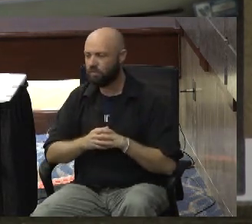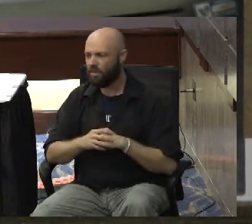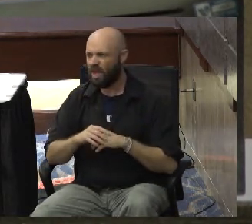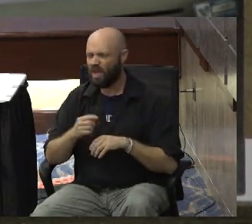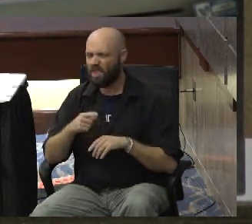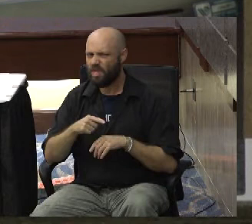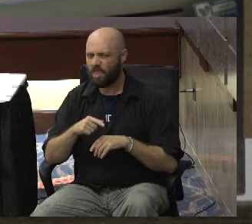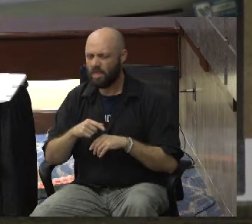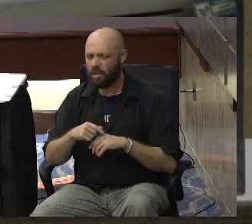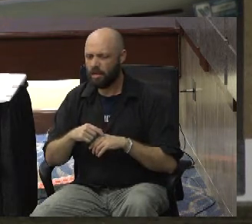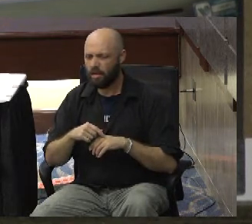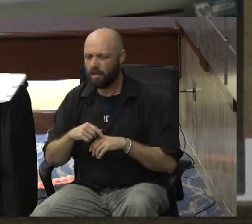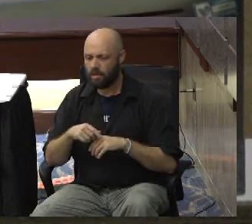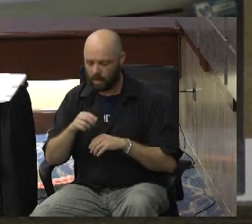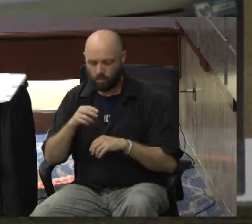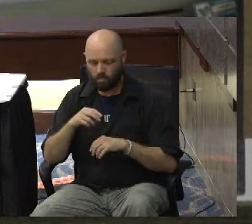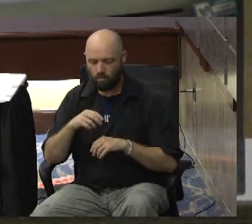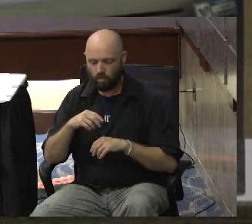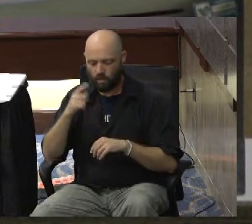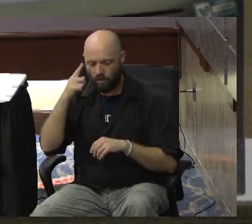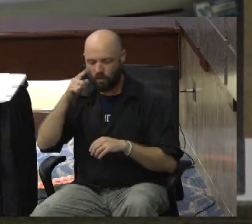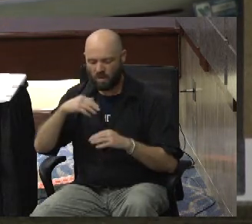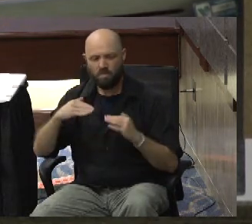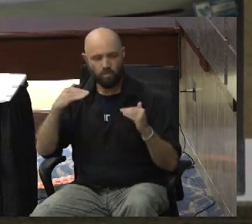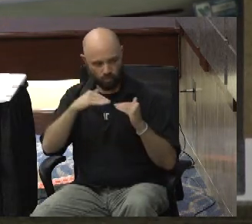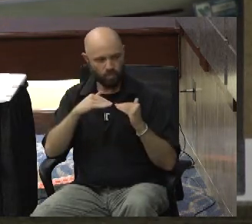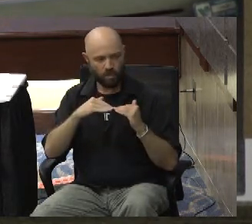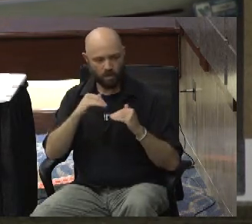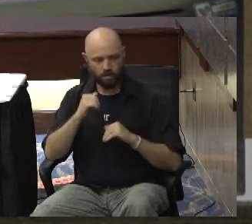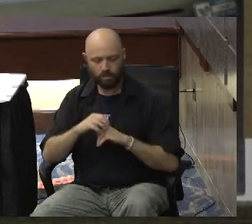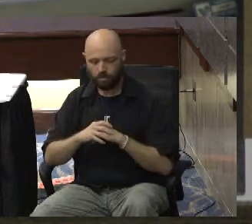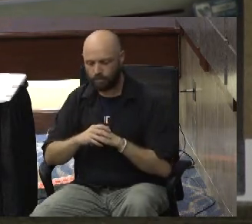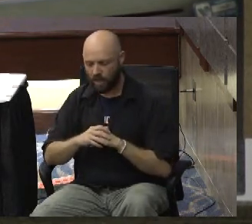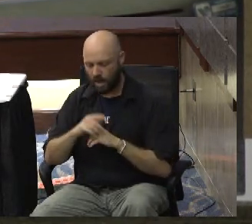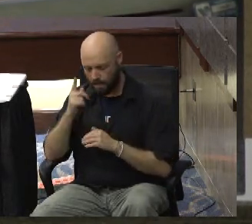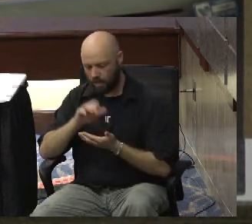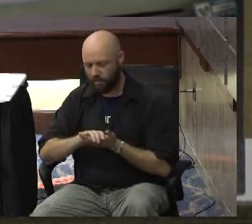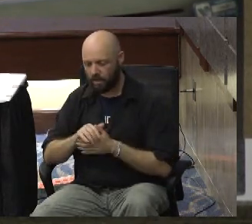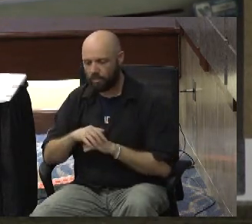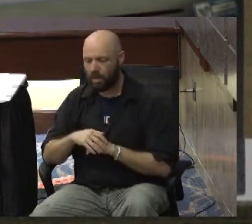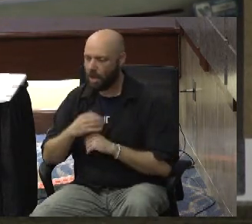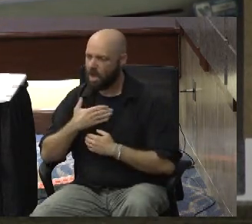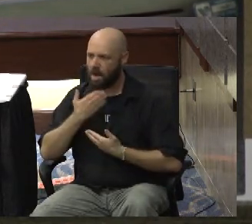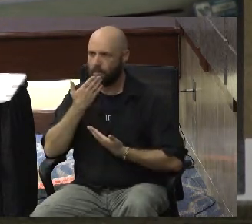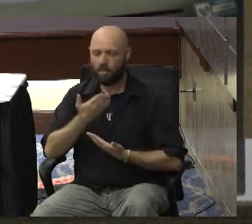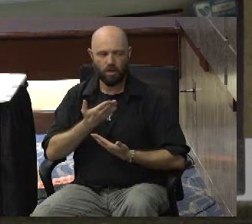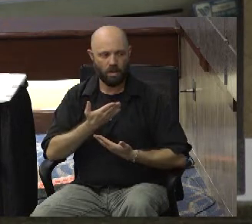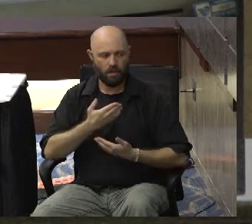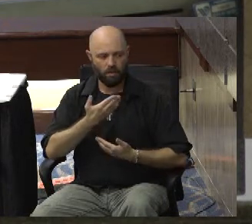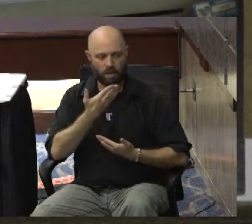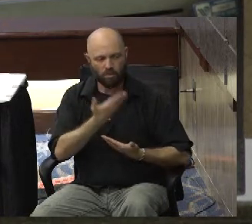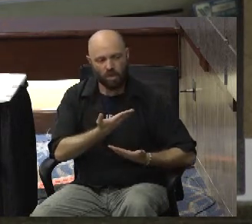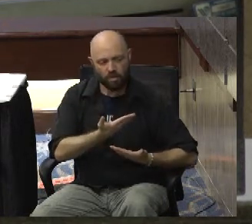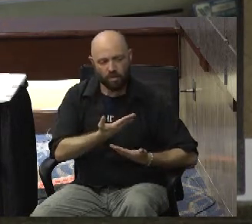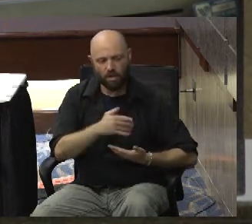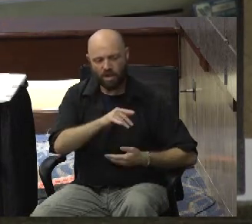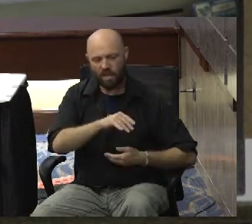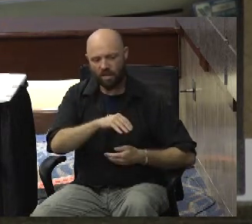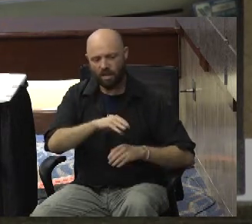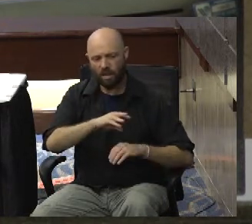accountability that seems reasonable to me. But I'm thankful for the 600 jobs in this community